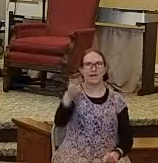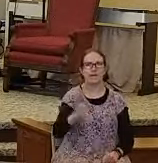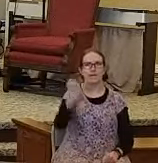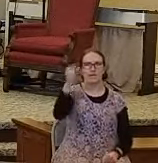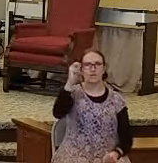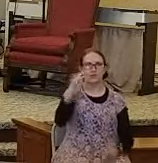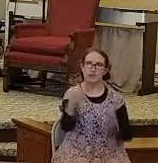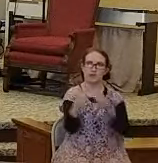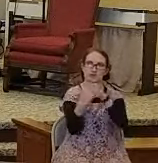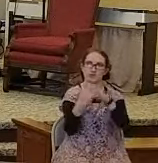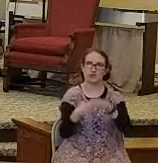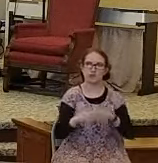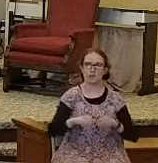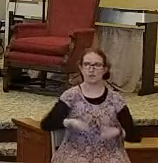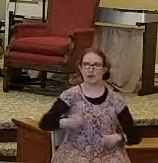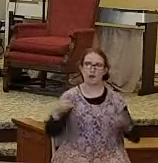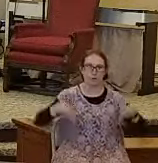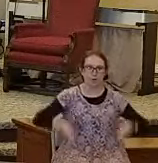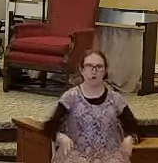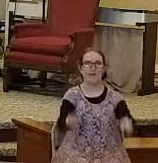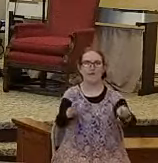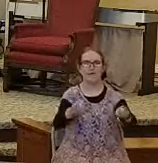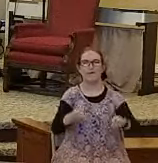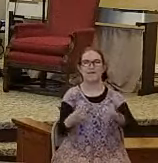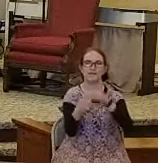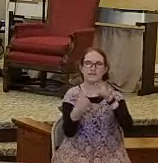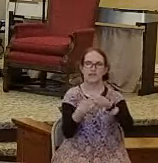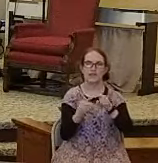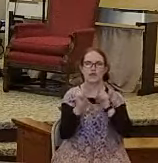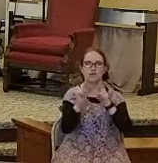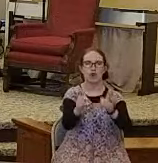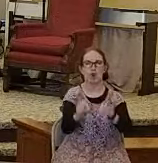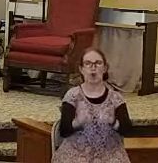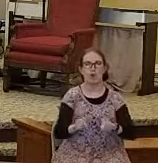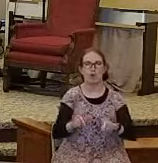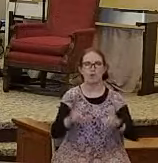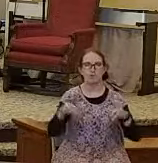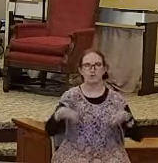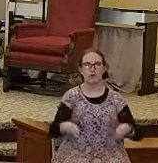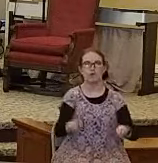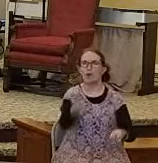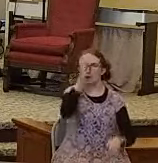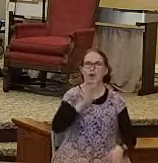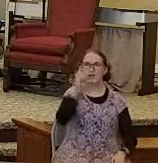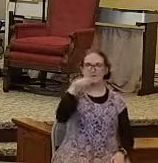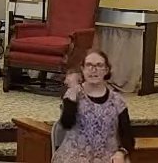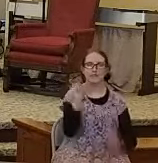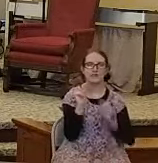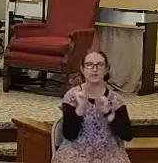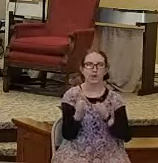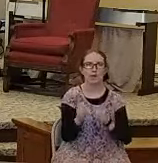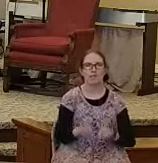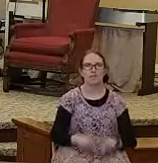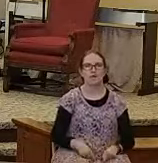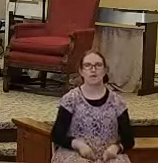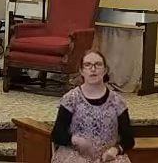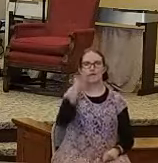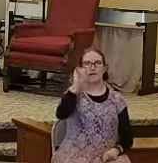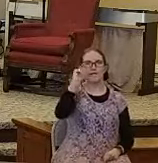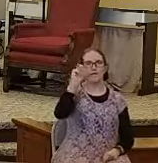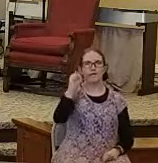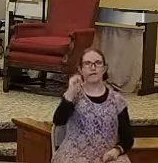Jonah decided to go in the opposite direction. He decided to head in the opposite direction from where God said to go. Nineveh